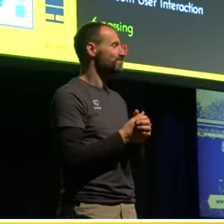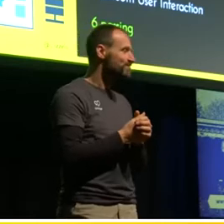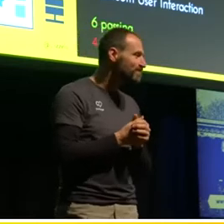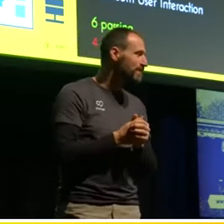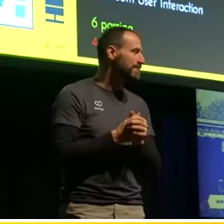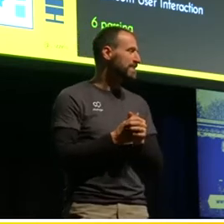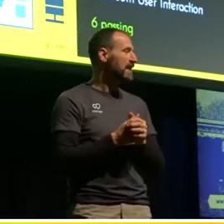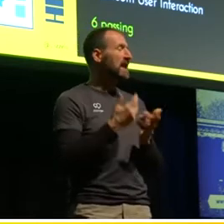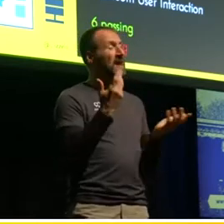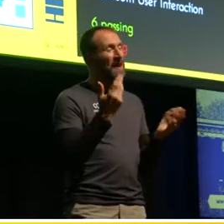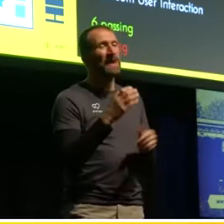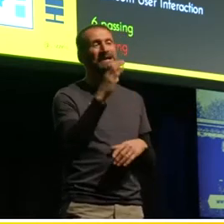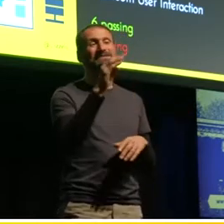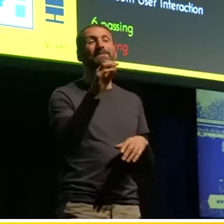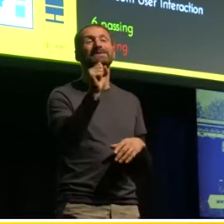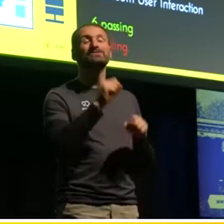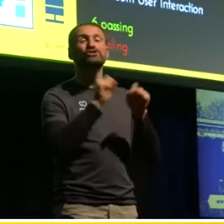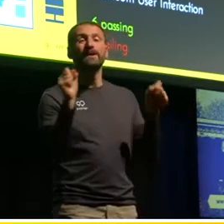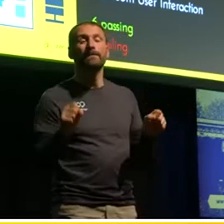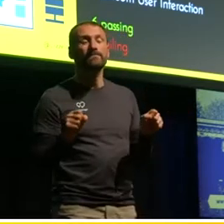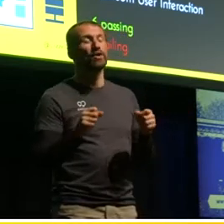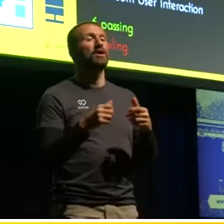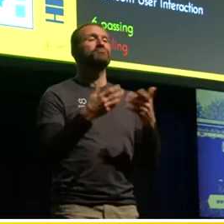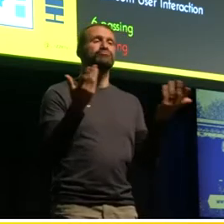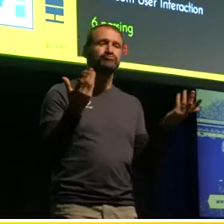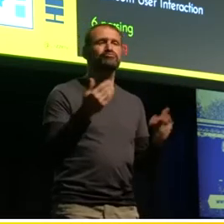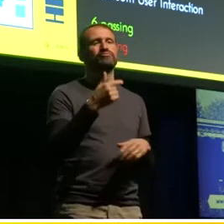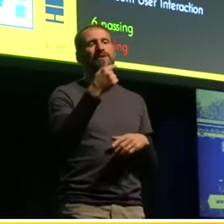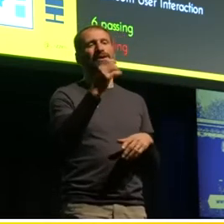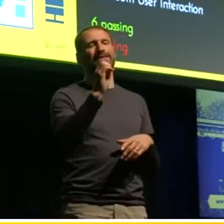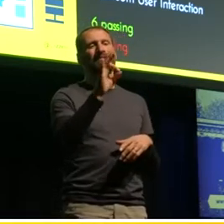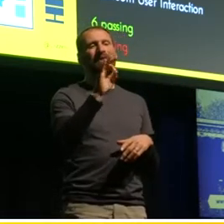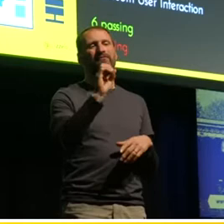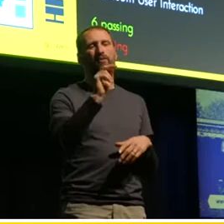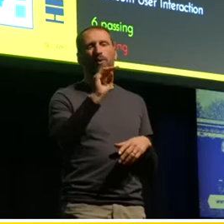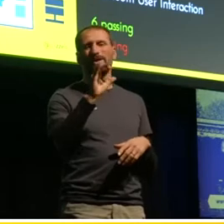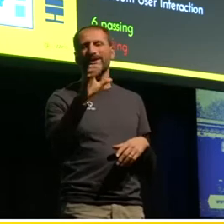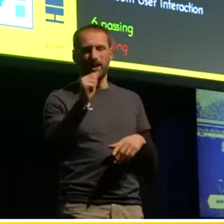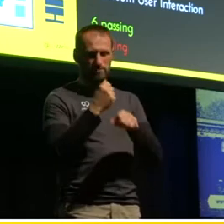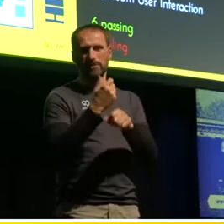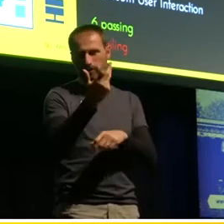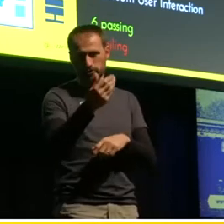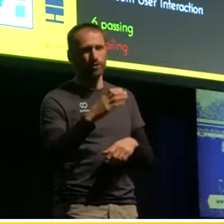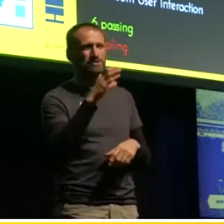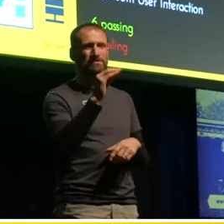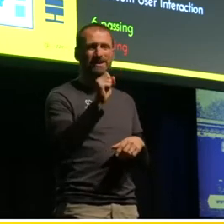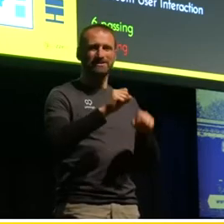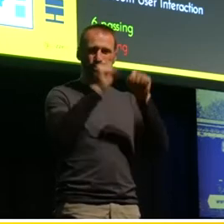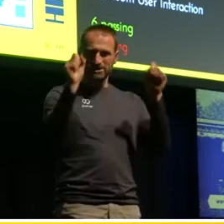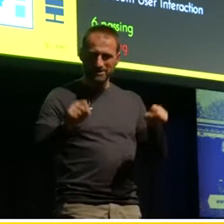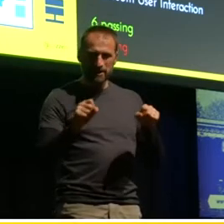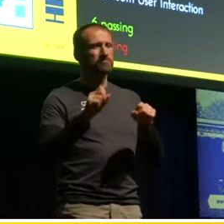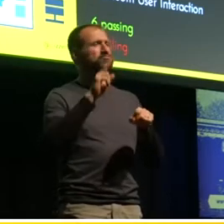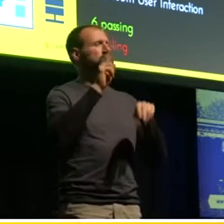have a CMS system. So for example, Telefonica is doing that. They have a CMS system, and then they have completely different